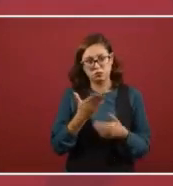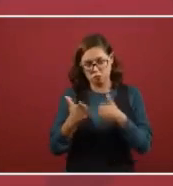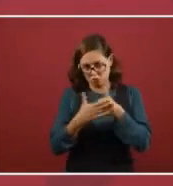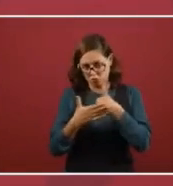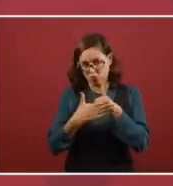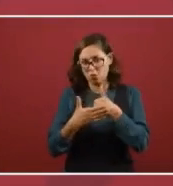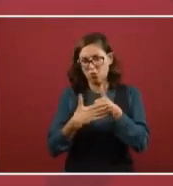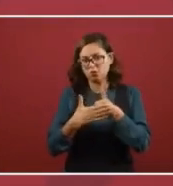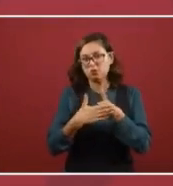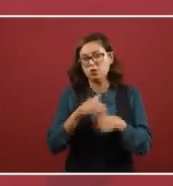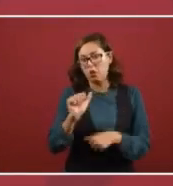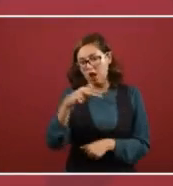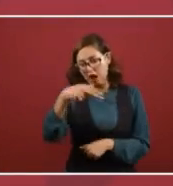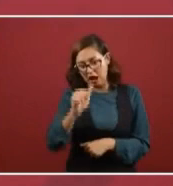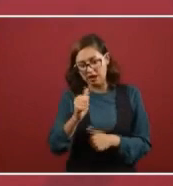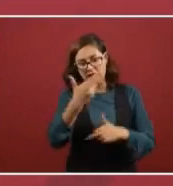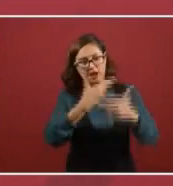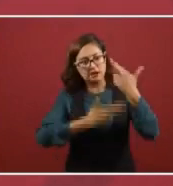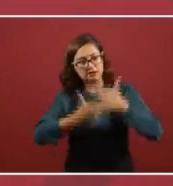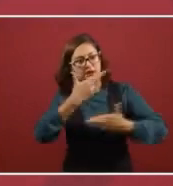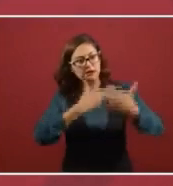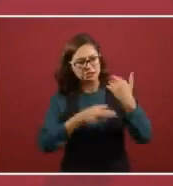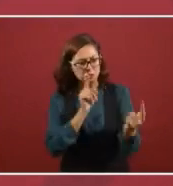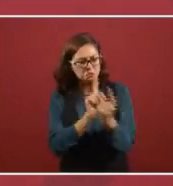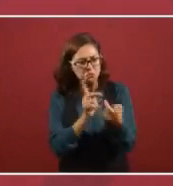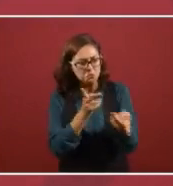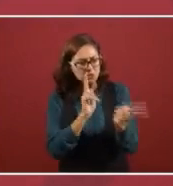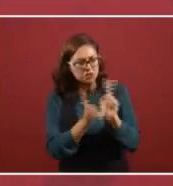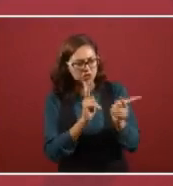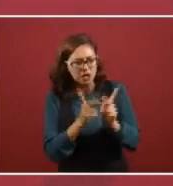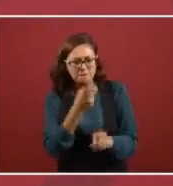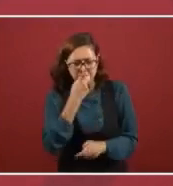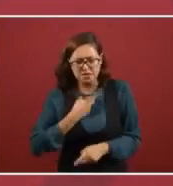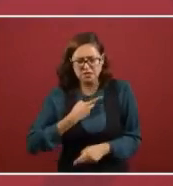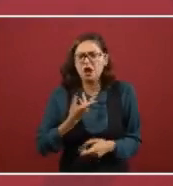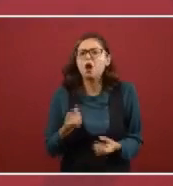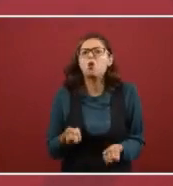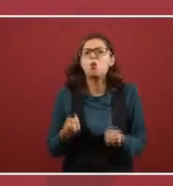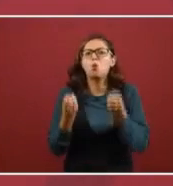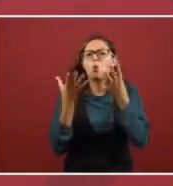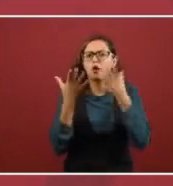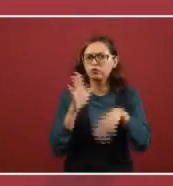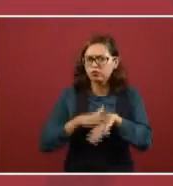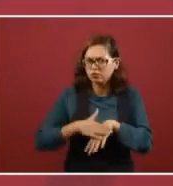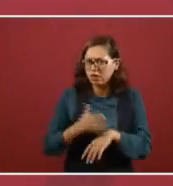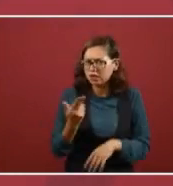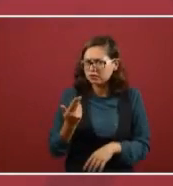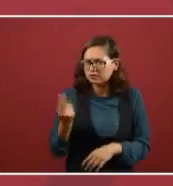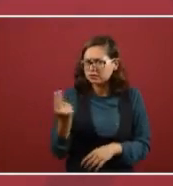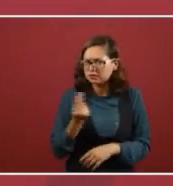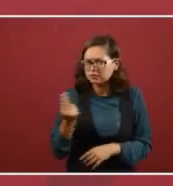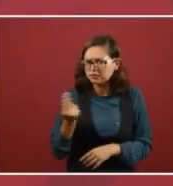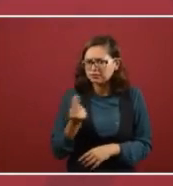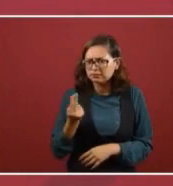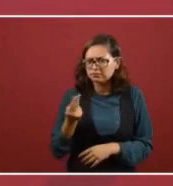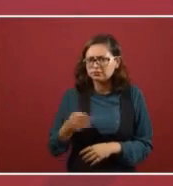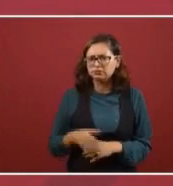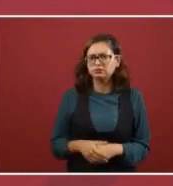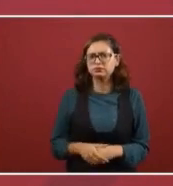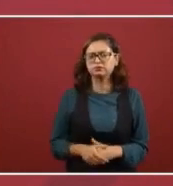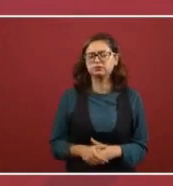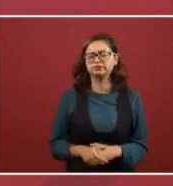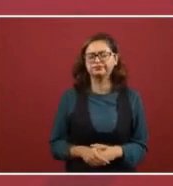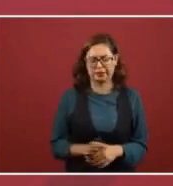that, cuánto to see how much is required. miren, Look, yo tengo como we